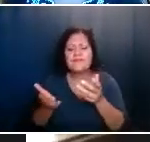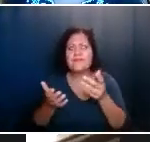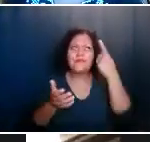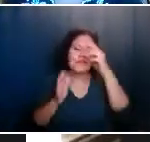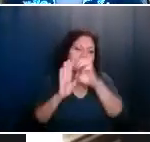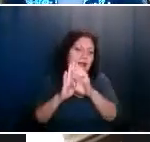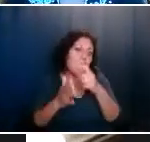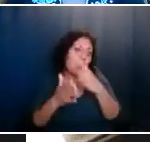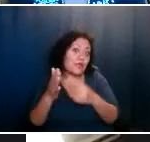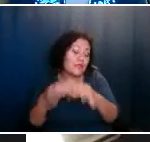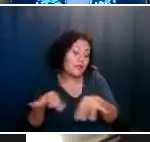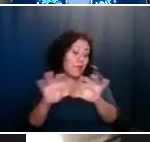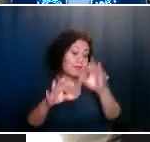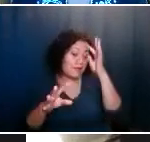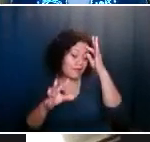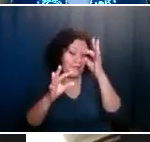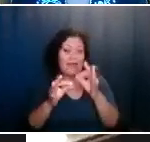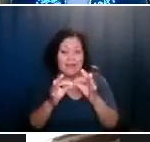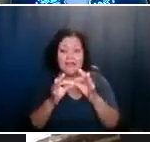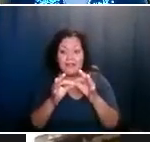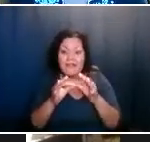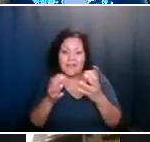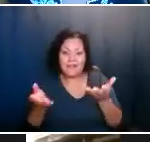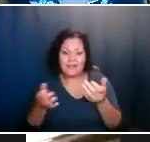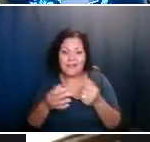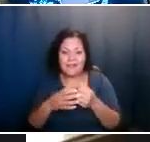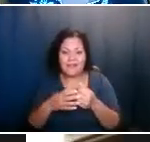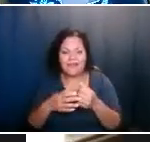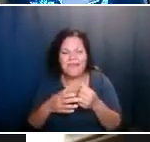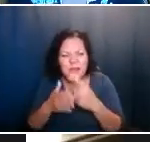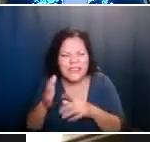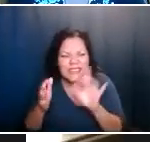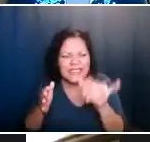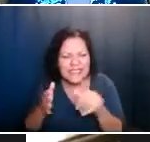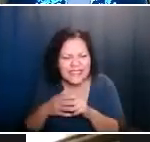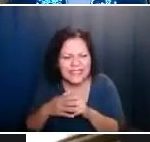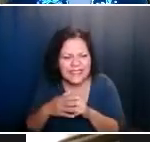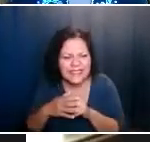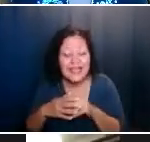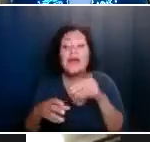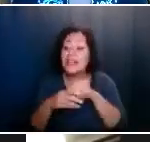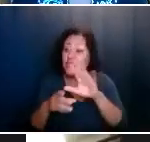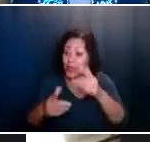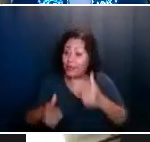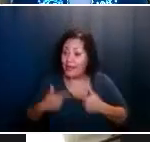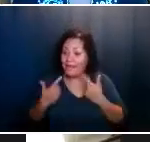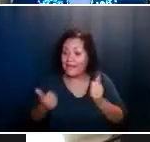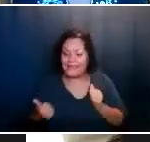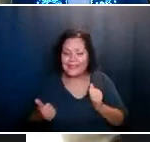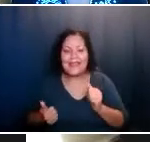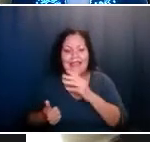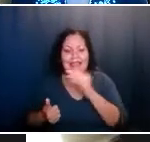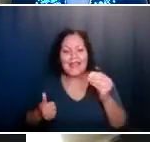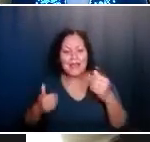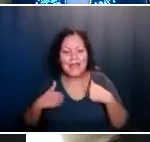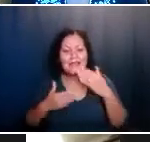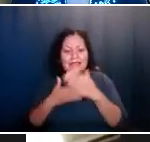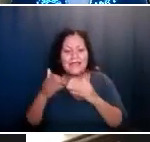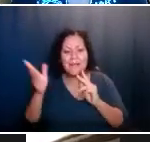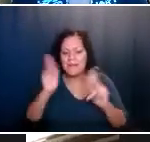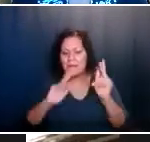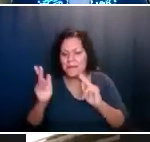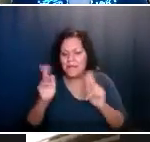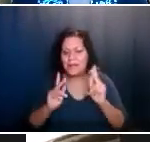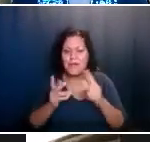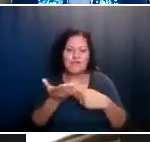faith in your, what is that, in your life. And we got some people talking about what that looks